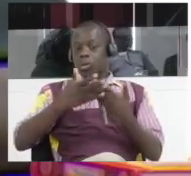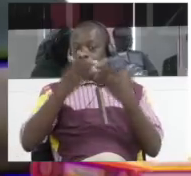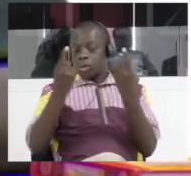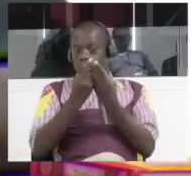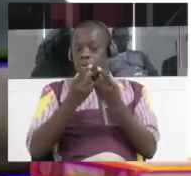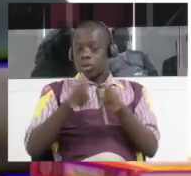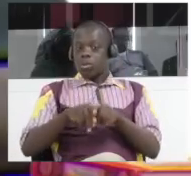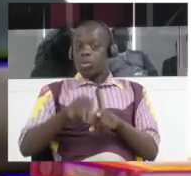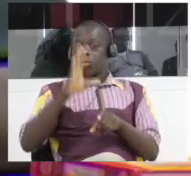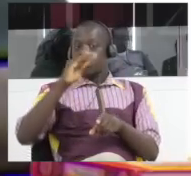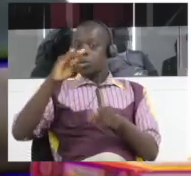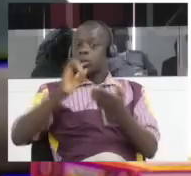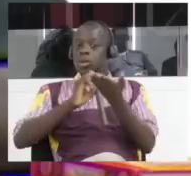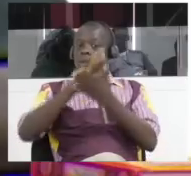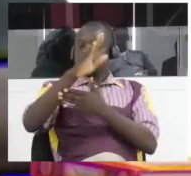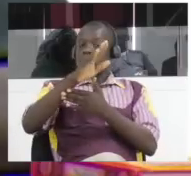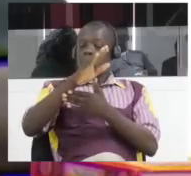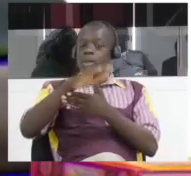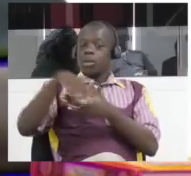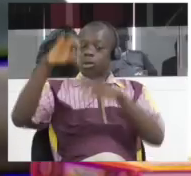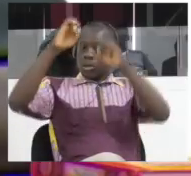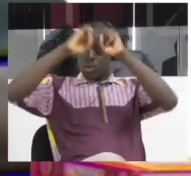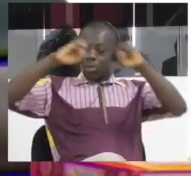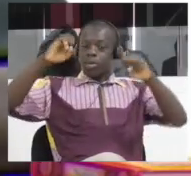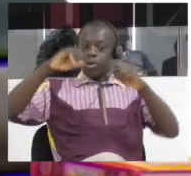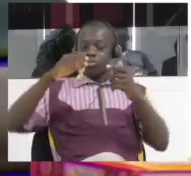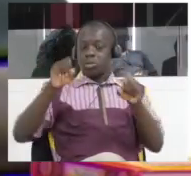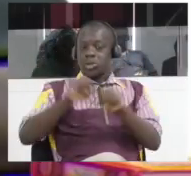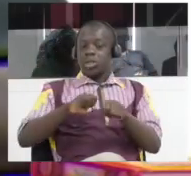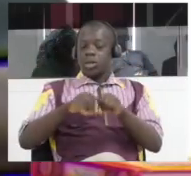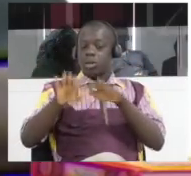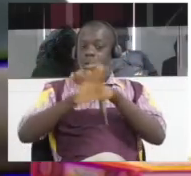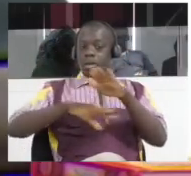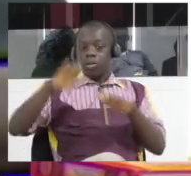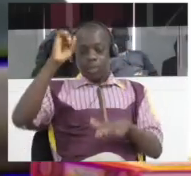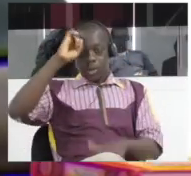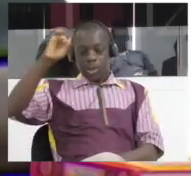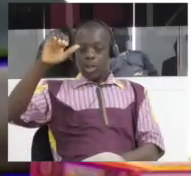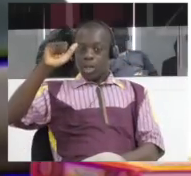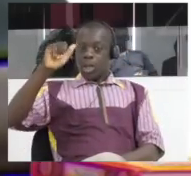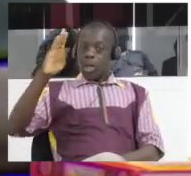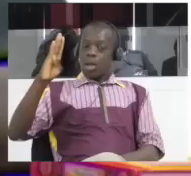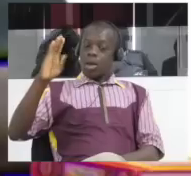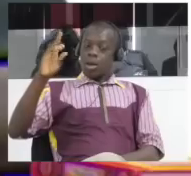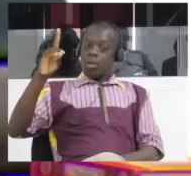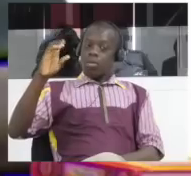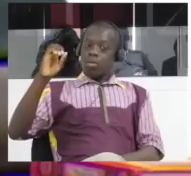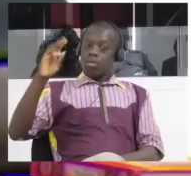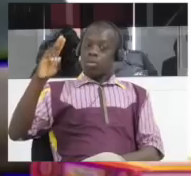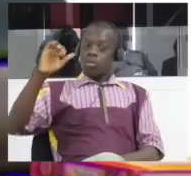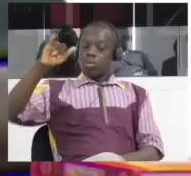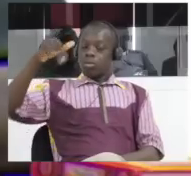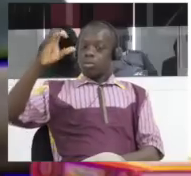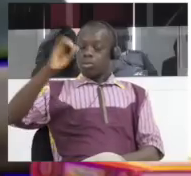the government of Senegal under President Abdou Diouf, and that, you know, we should be assured that Senegal was